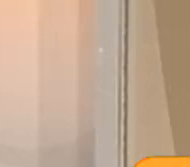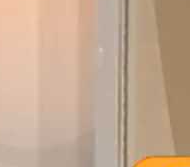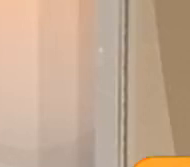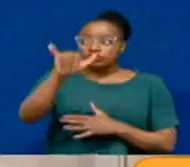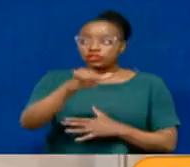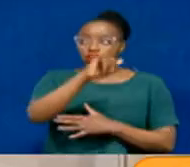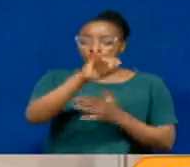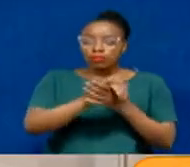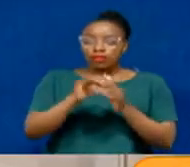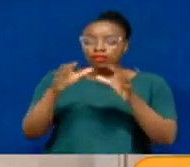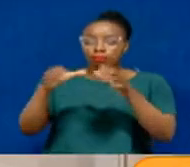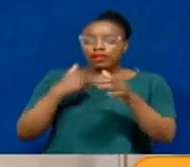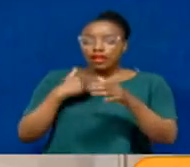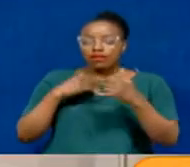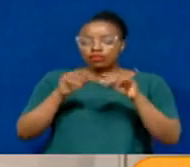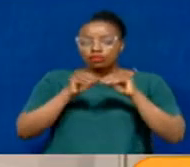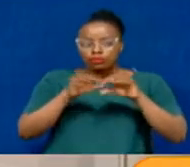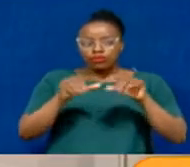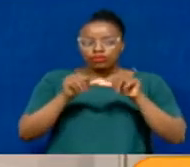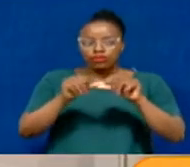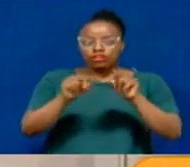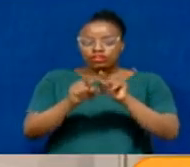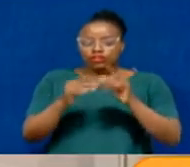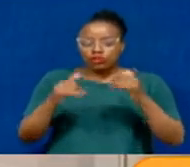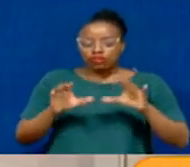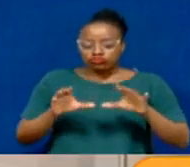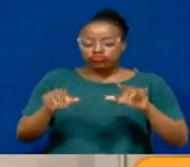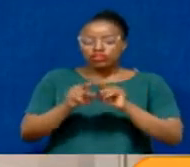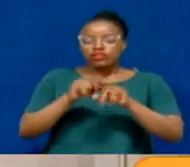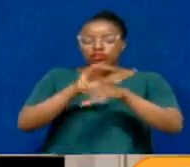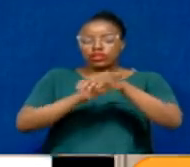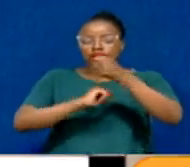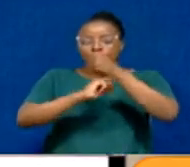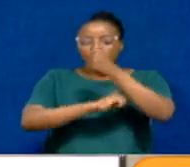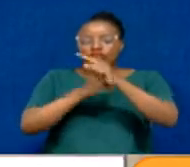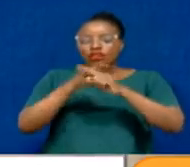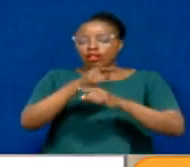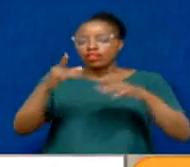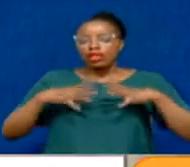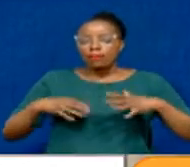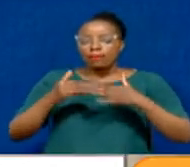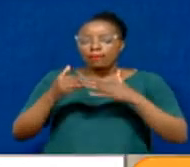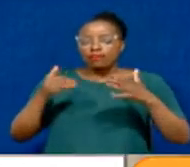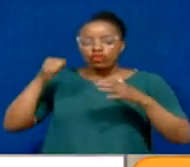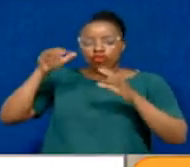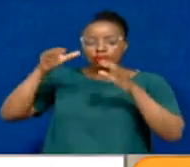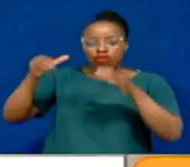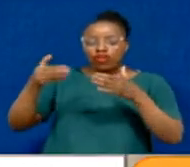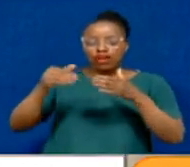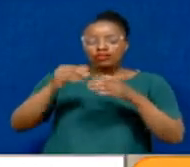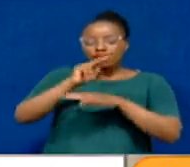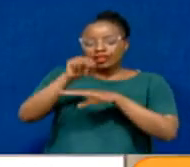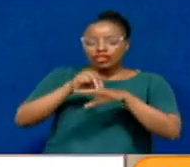The Jubilee Party has intensified the push to regain support from the masses ahead of the party's